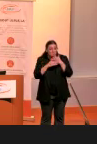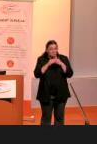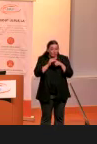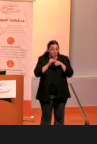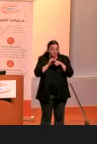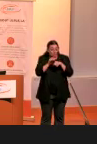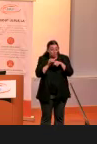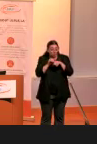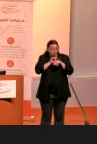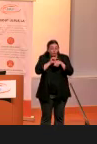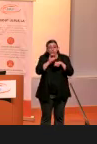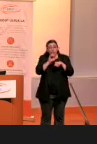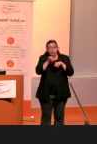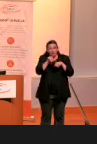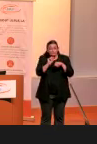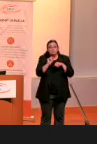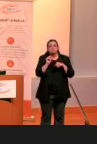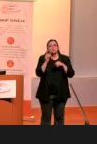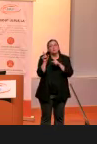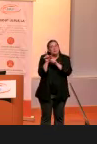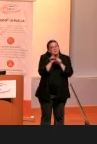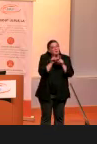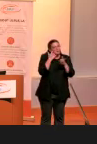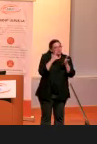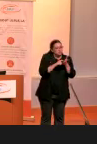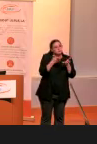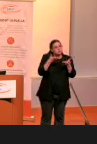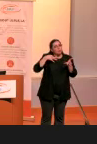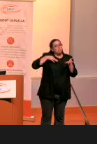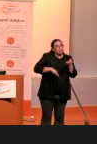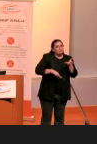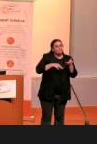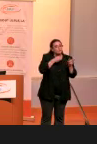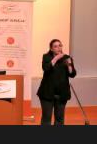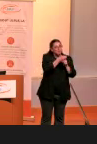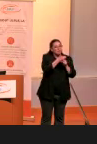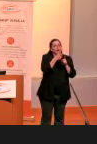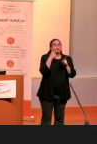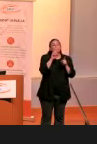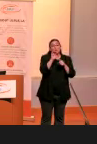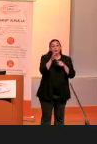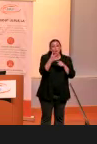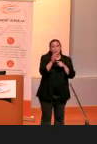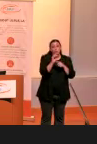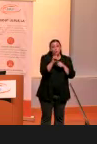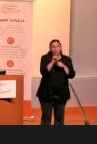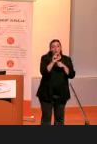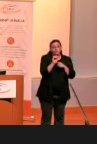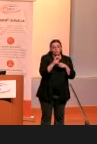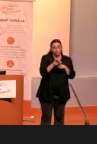some studies that show that hydroxychloroquine can have some beneficial effects on overall cholesterol